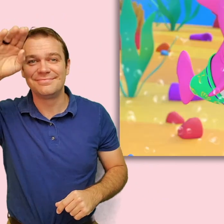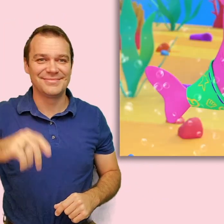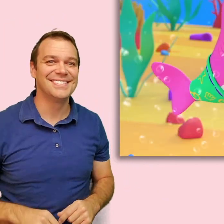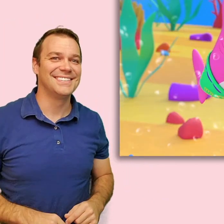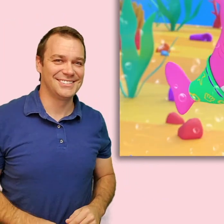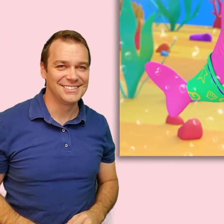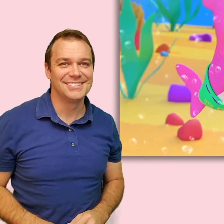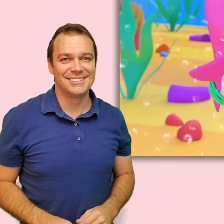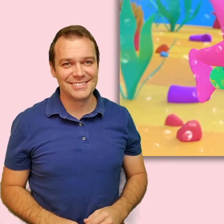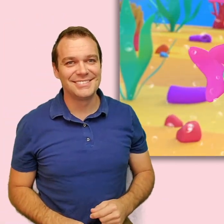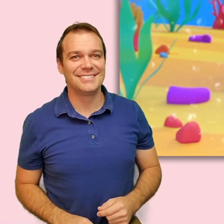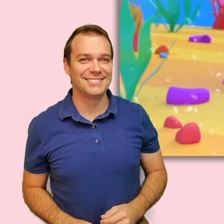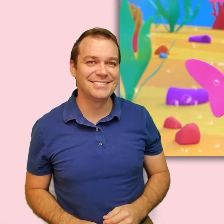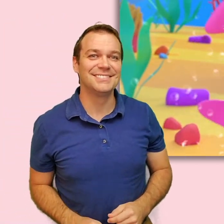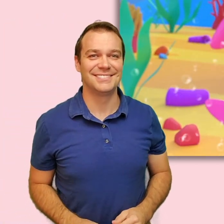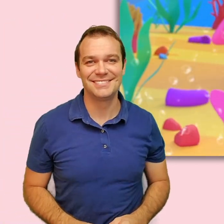shark.